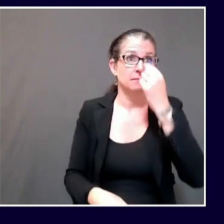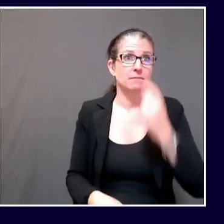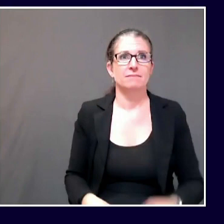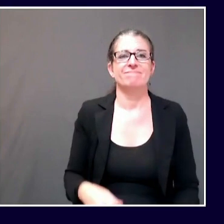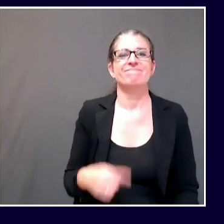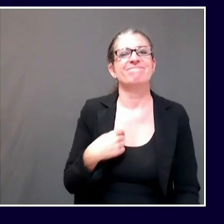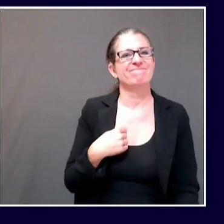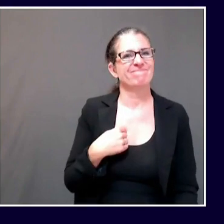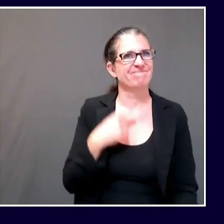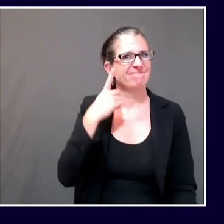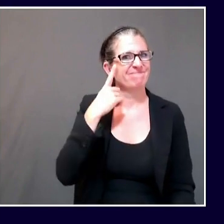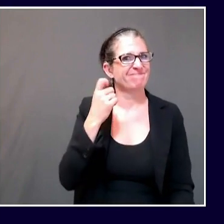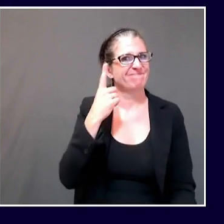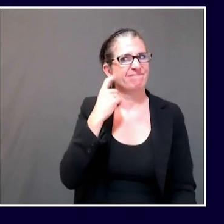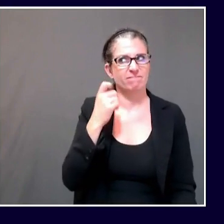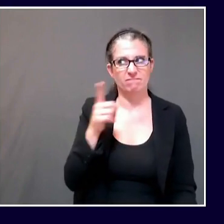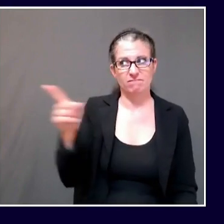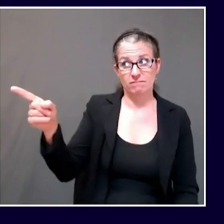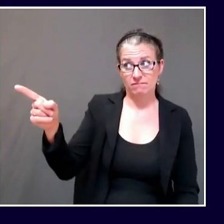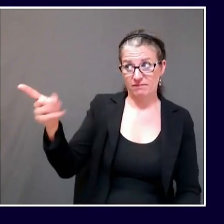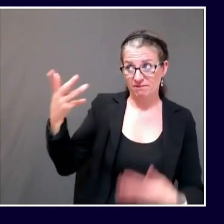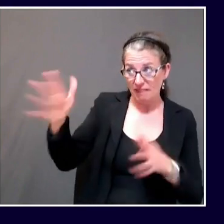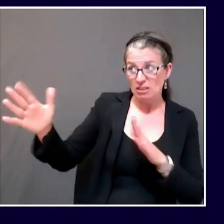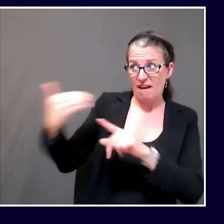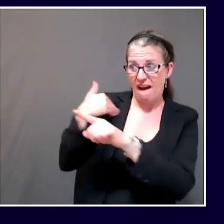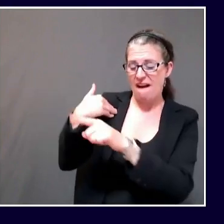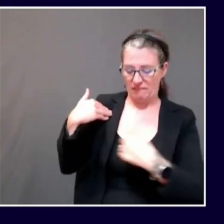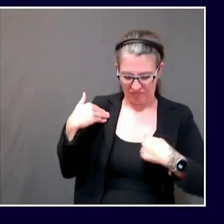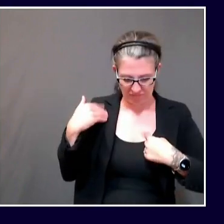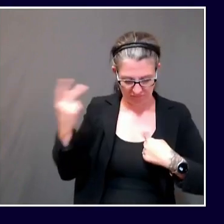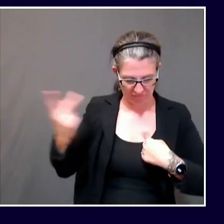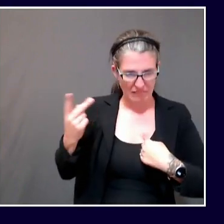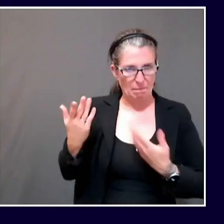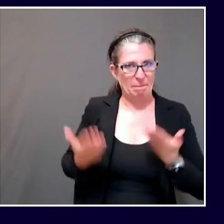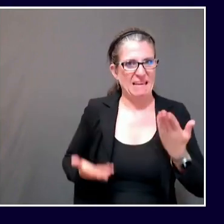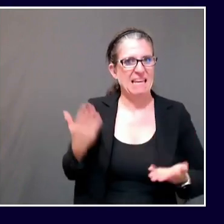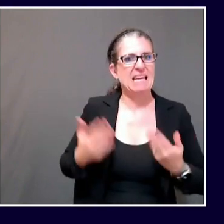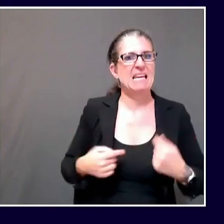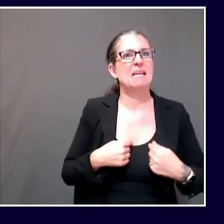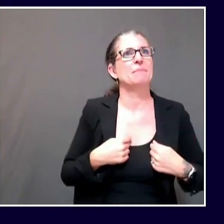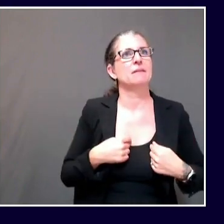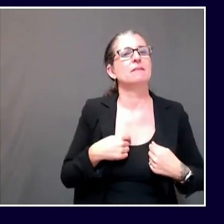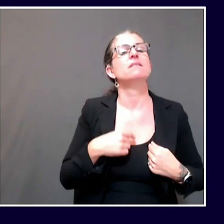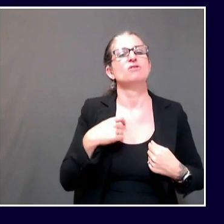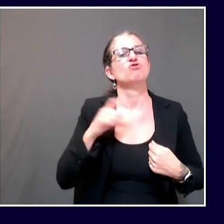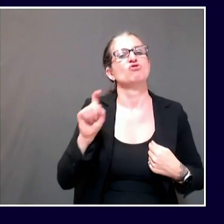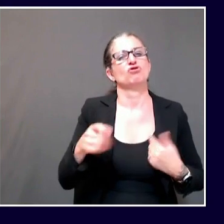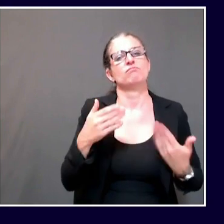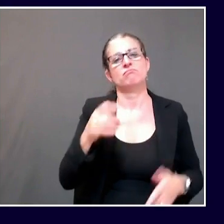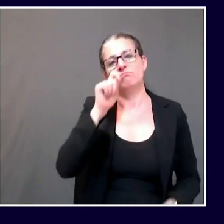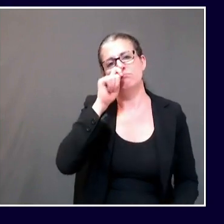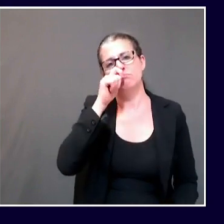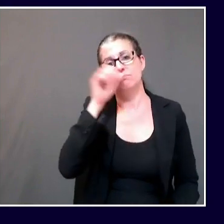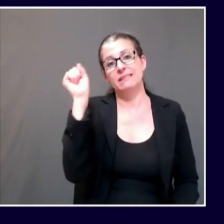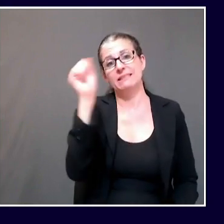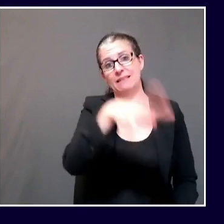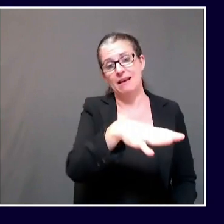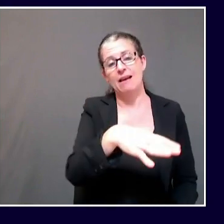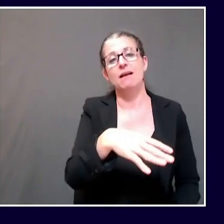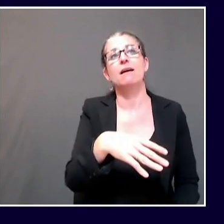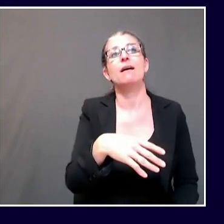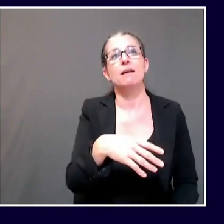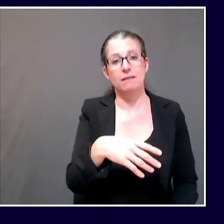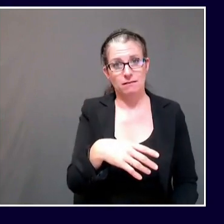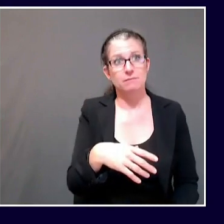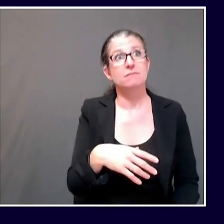briefing, we recommend that. However, if you have been exposed, or you think you've been exposed to COVID-19 and you wish to get